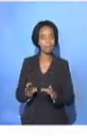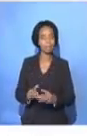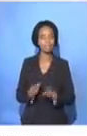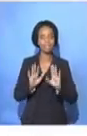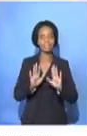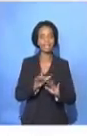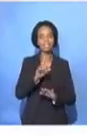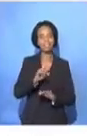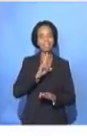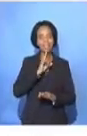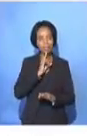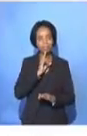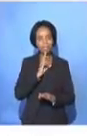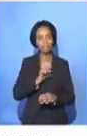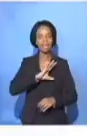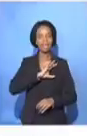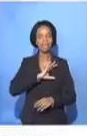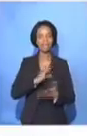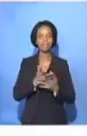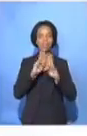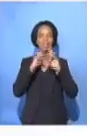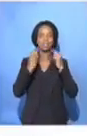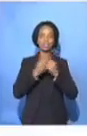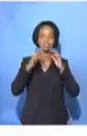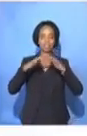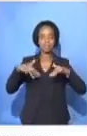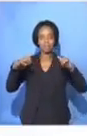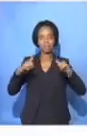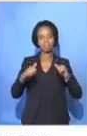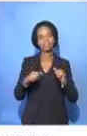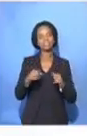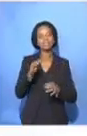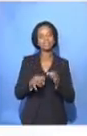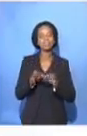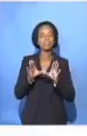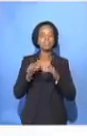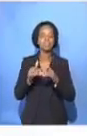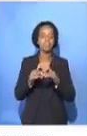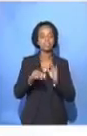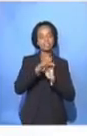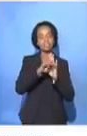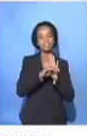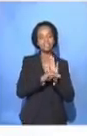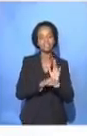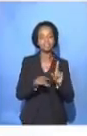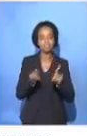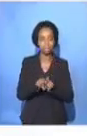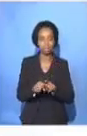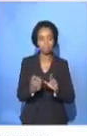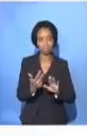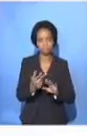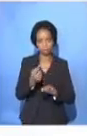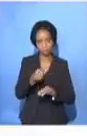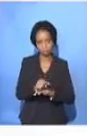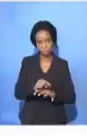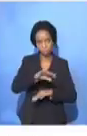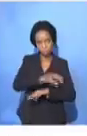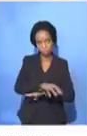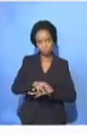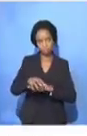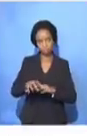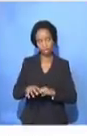on the National Assembly party list, as well as 8,000 candidates on the Provincial Assembly party list.